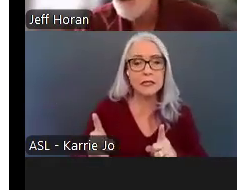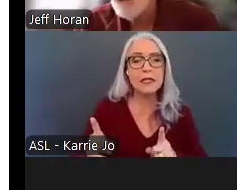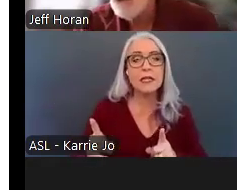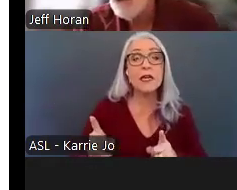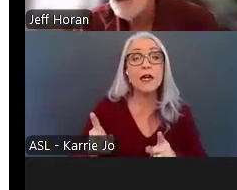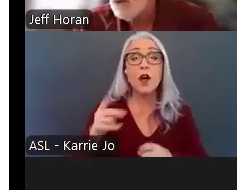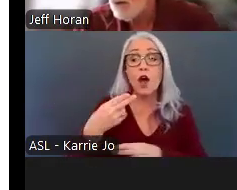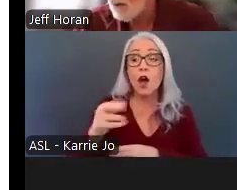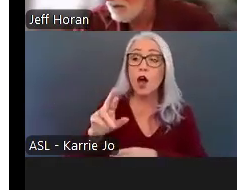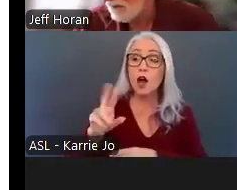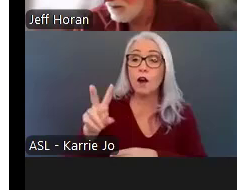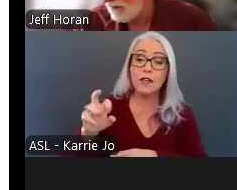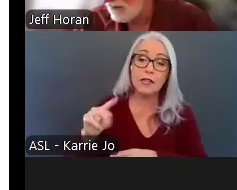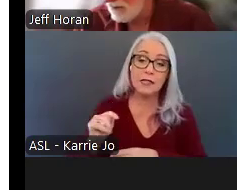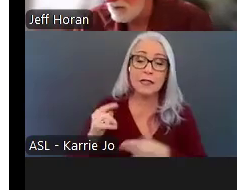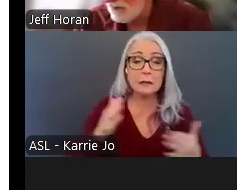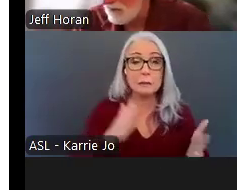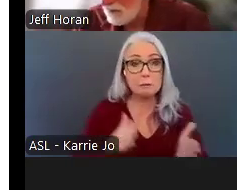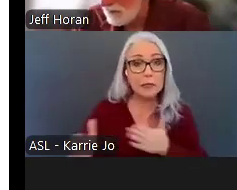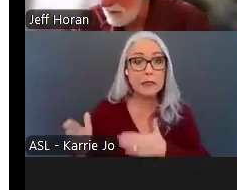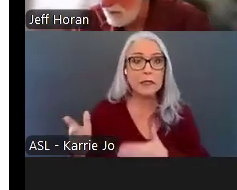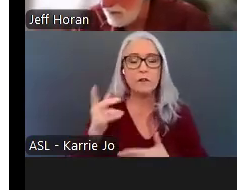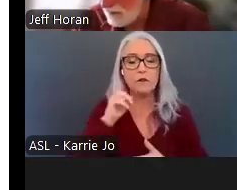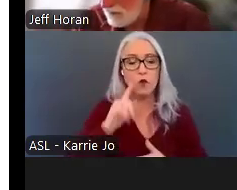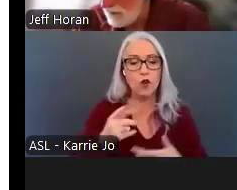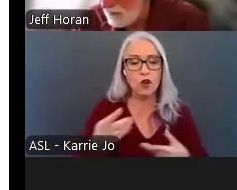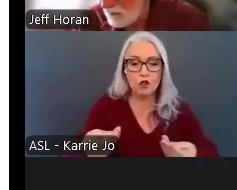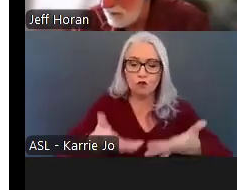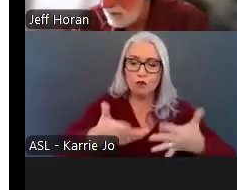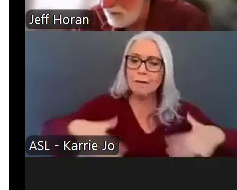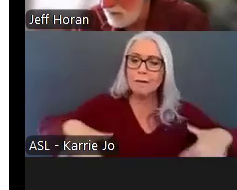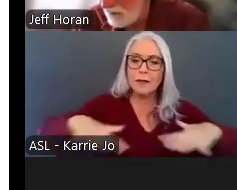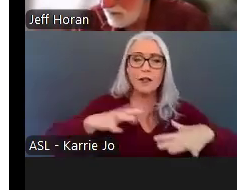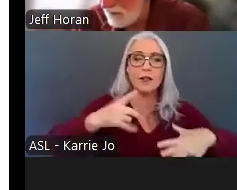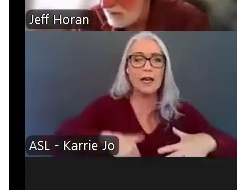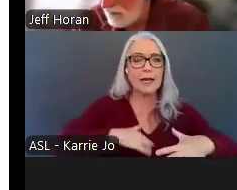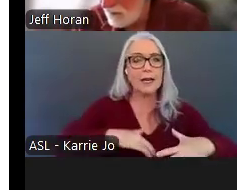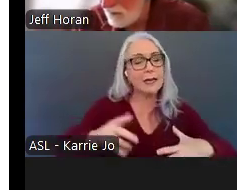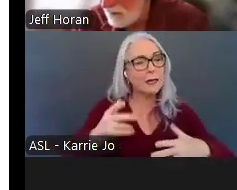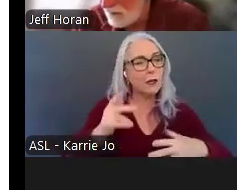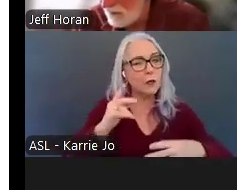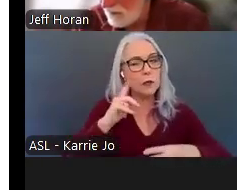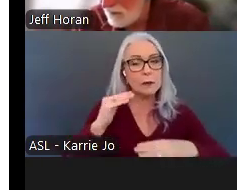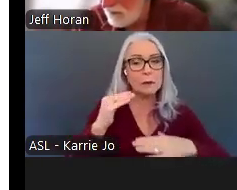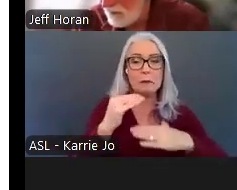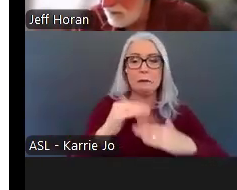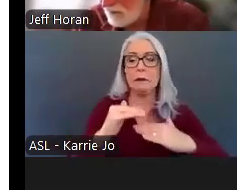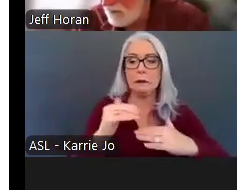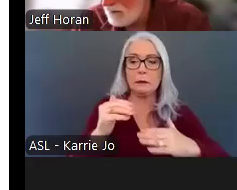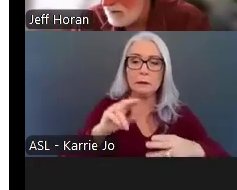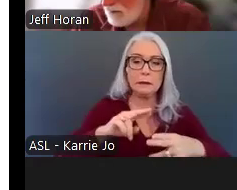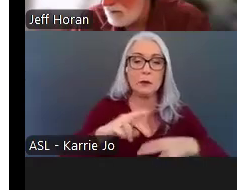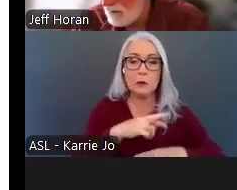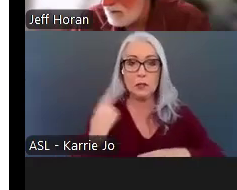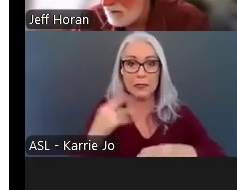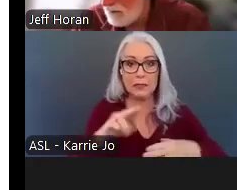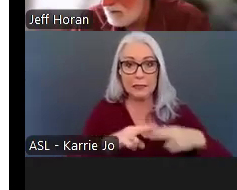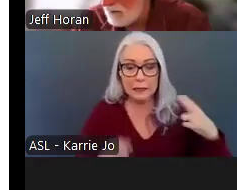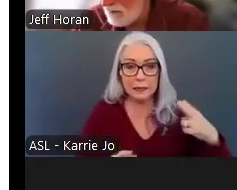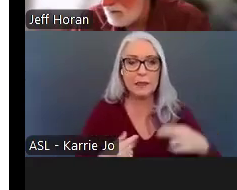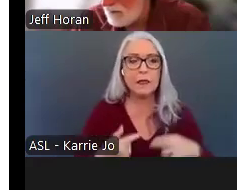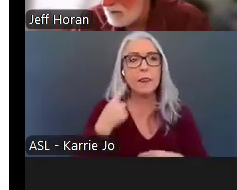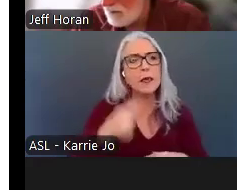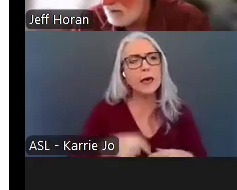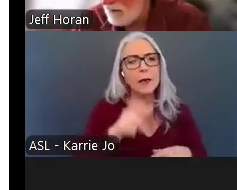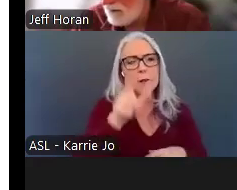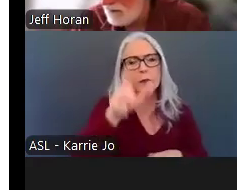that affect the amount of ground cover really can influence the desiccation risk. And so the panel that you see in the middle is